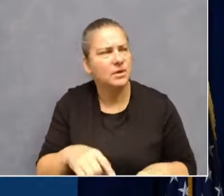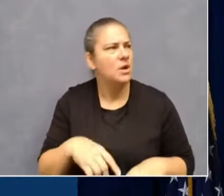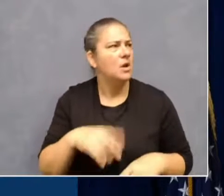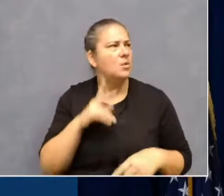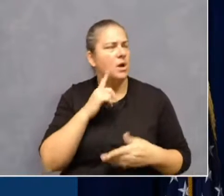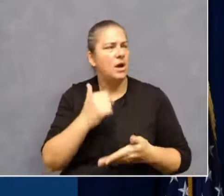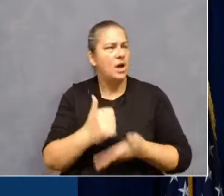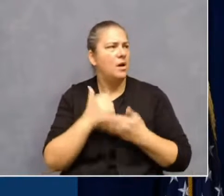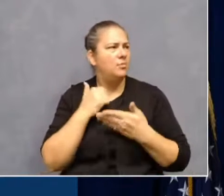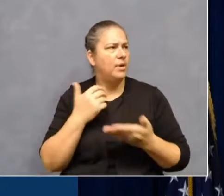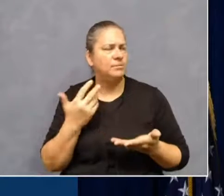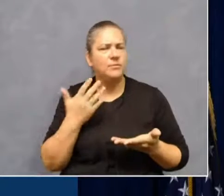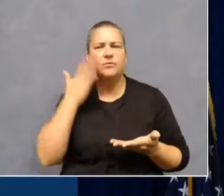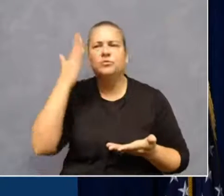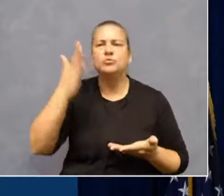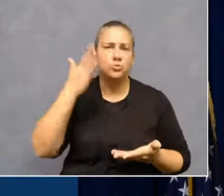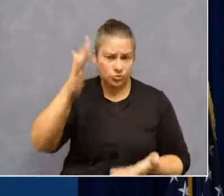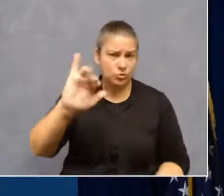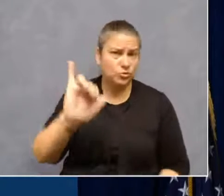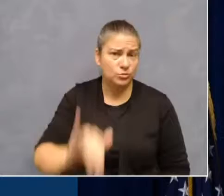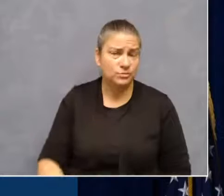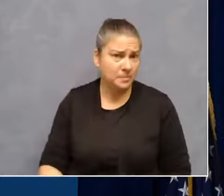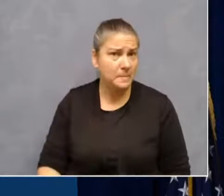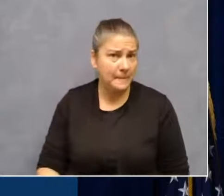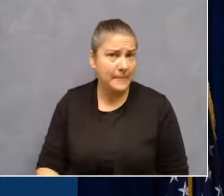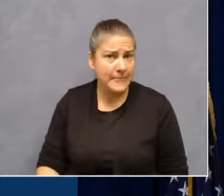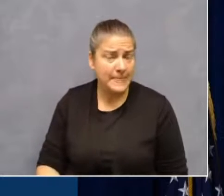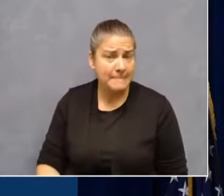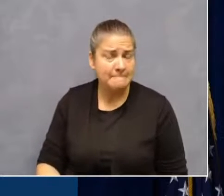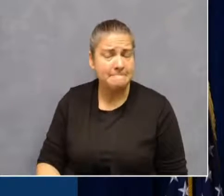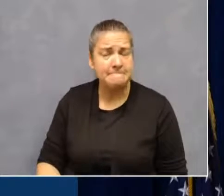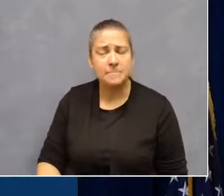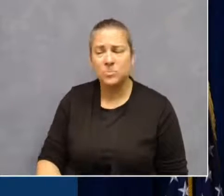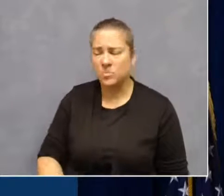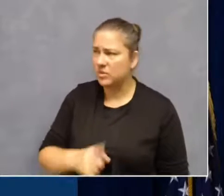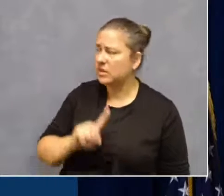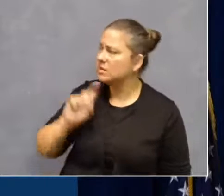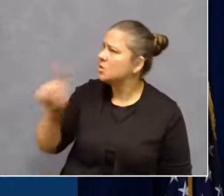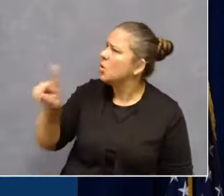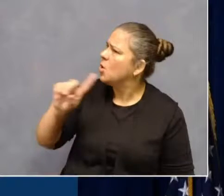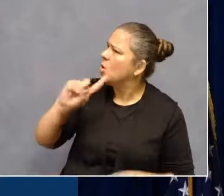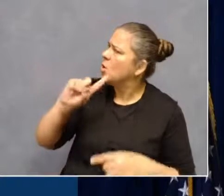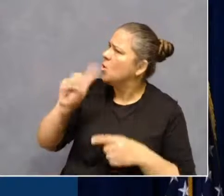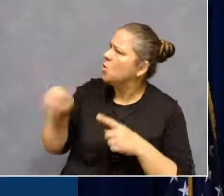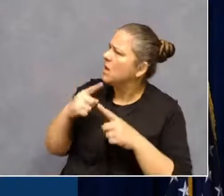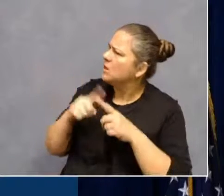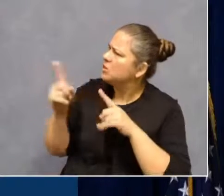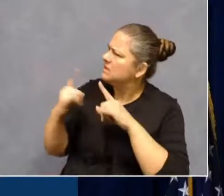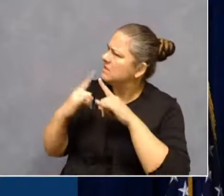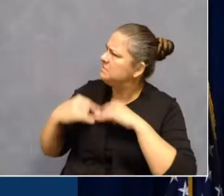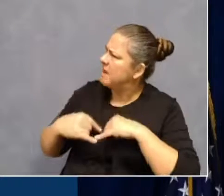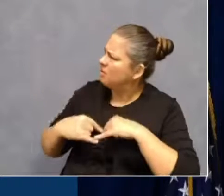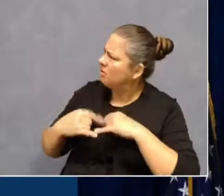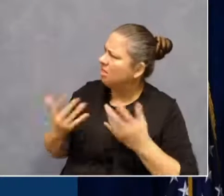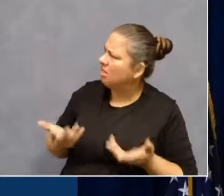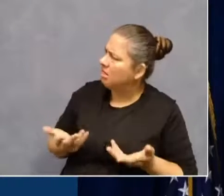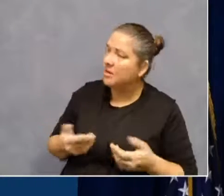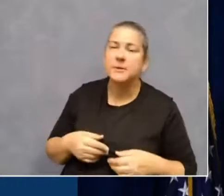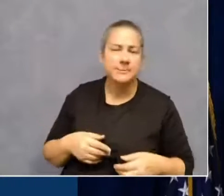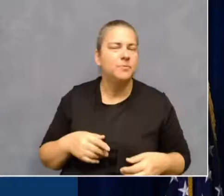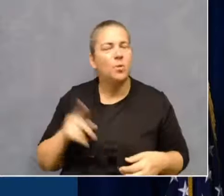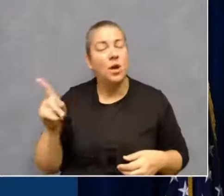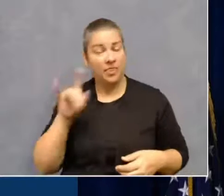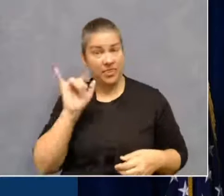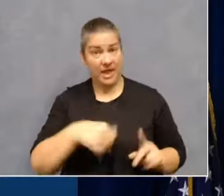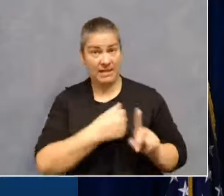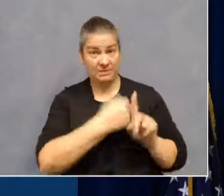the future. When was it being dismantled? Well, first it was moved a little bit to allow for some